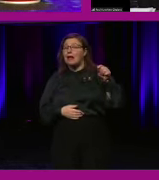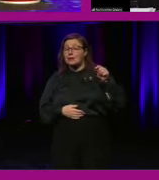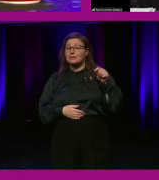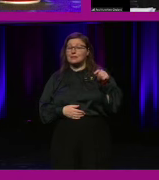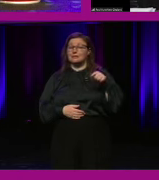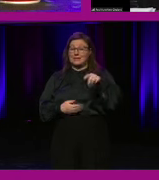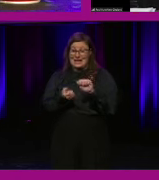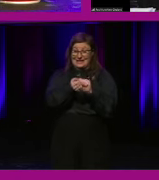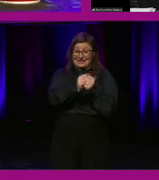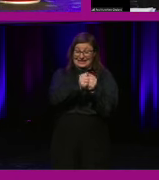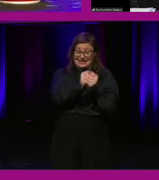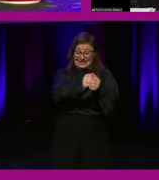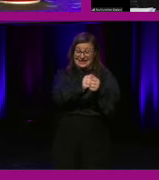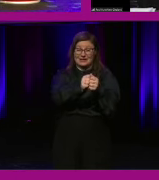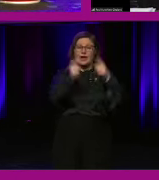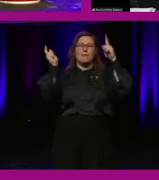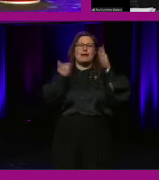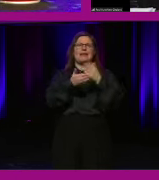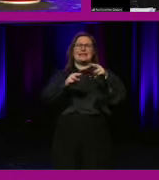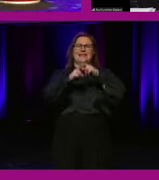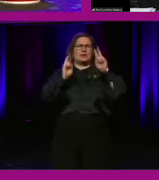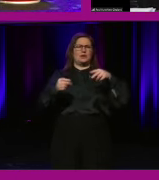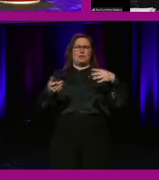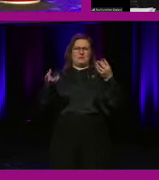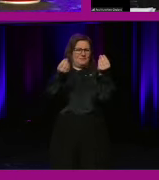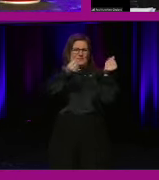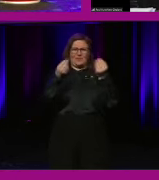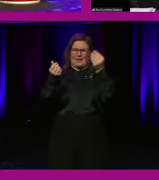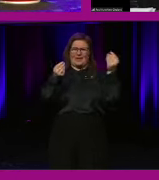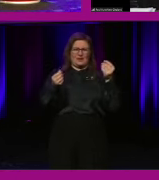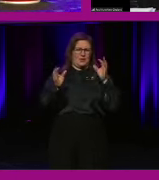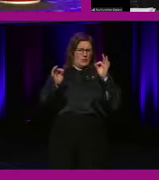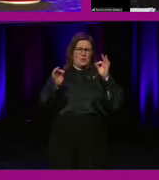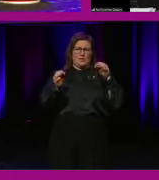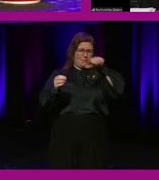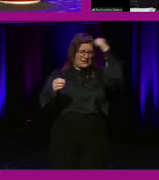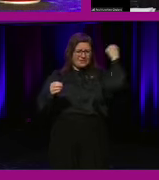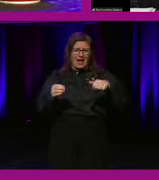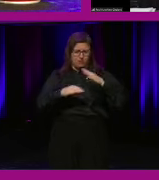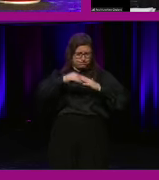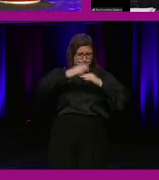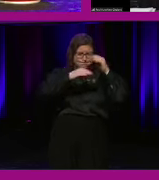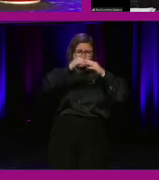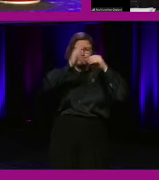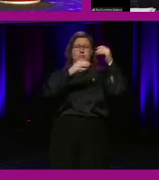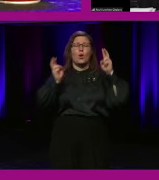rights very elusive and complex and